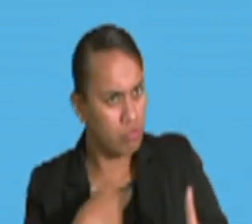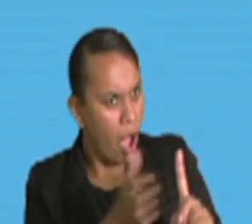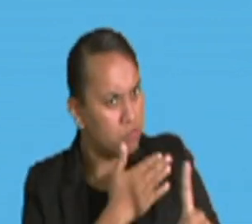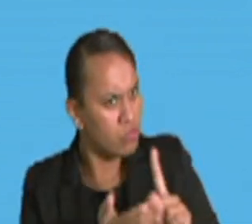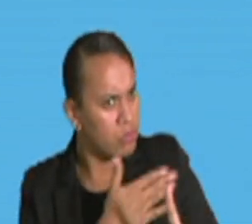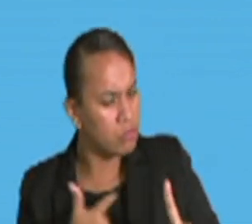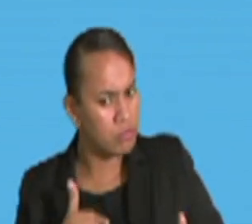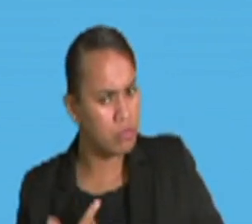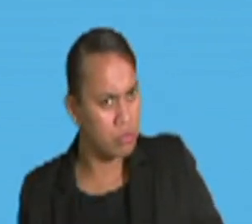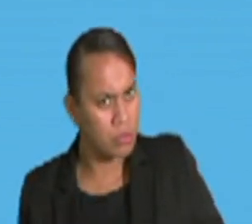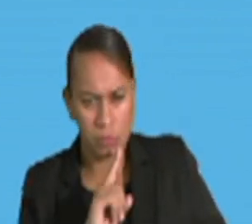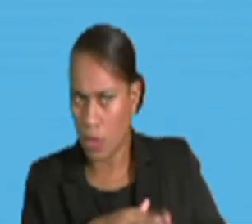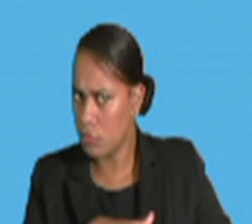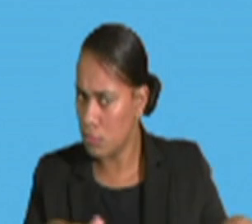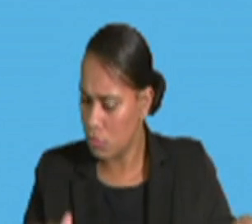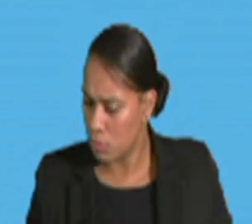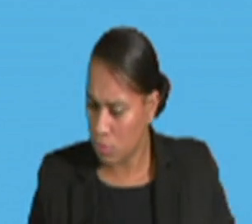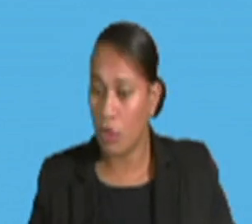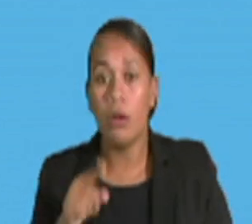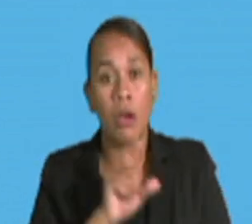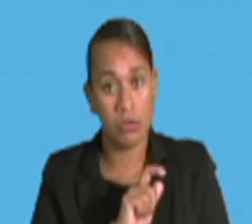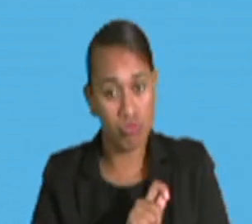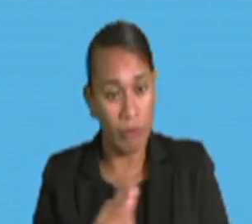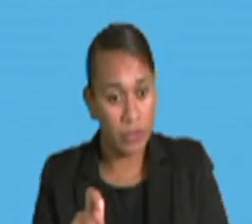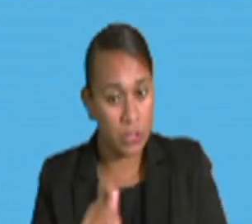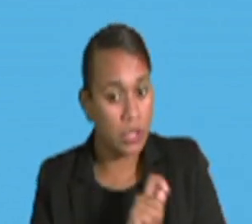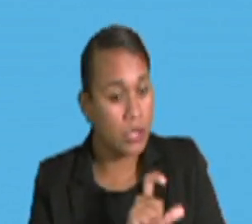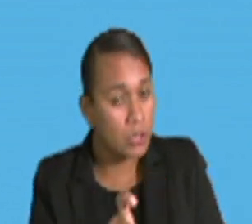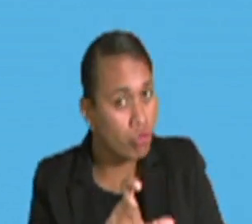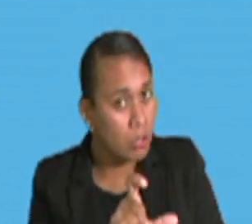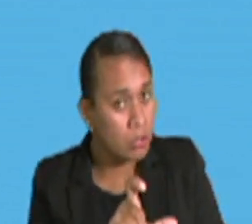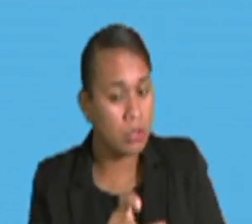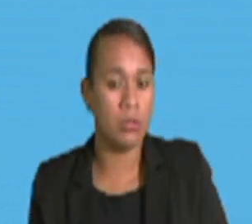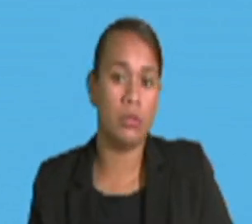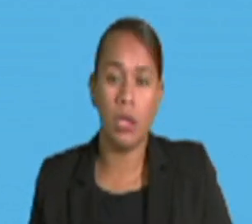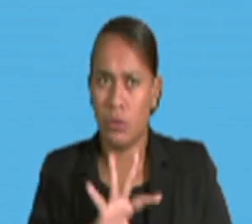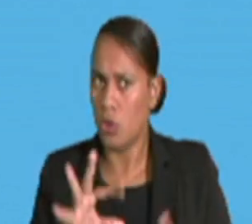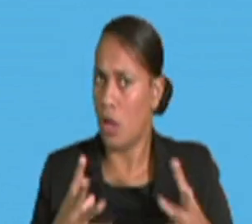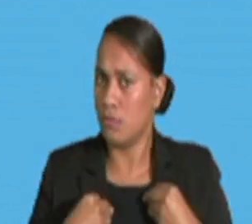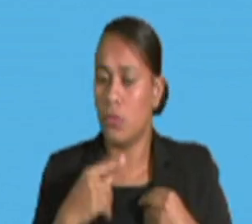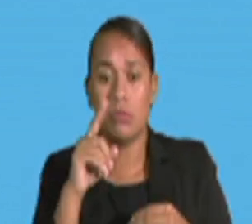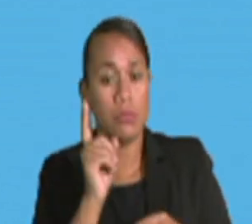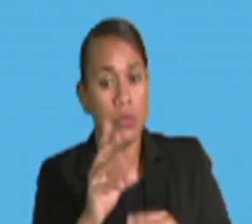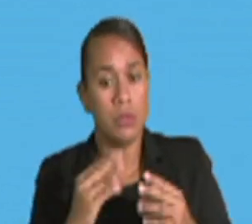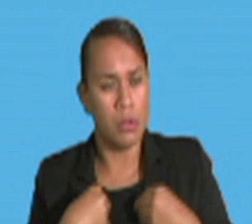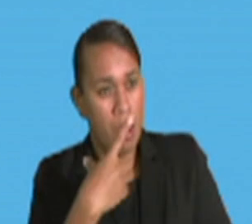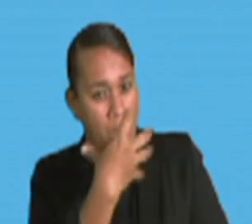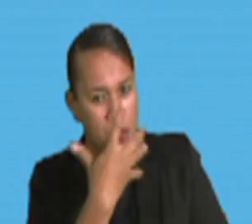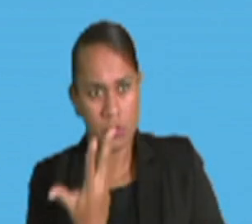good governance, transparency and accountability, and we certainly don't accept companies dictating their own